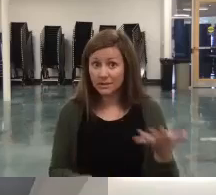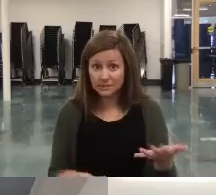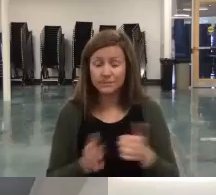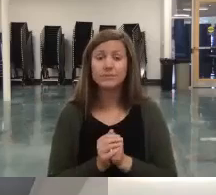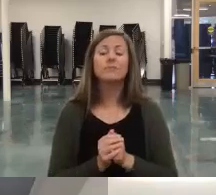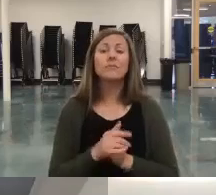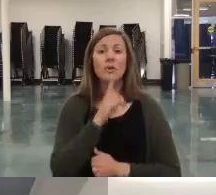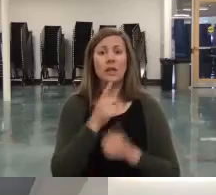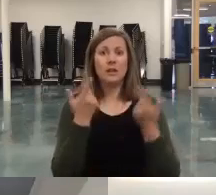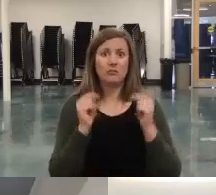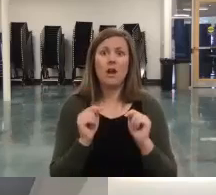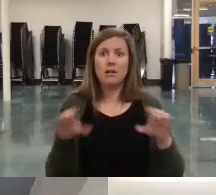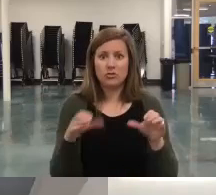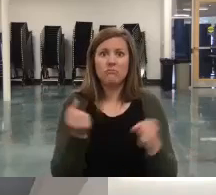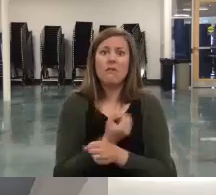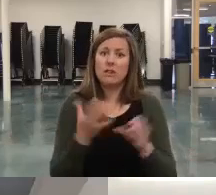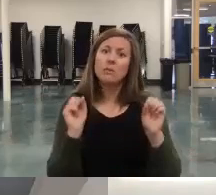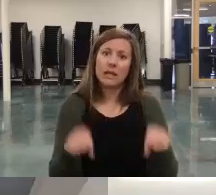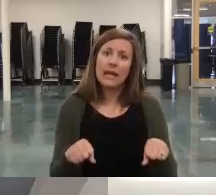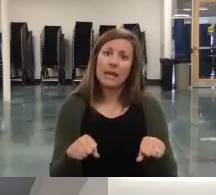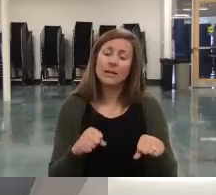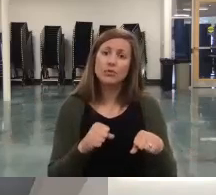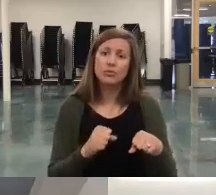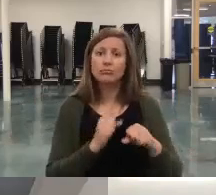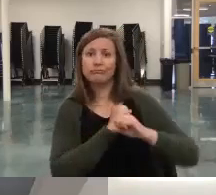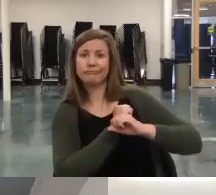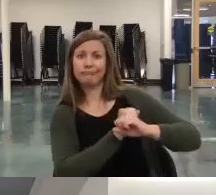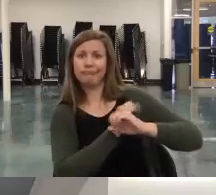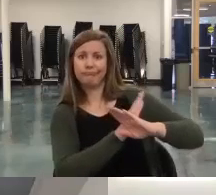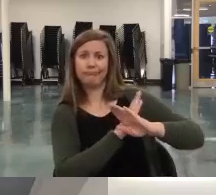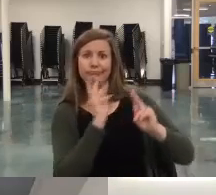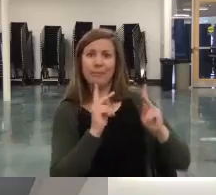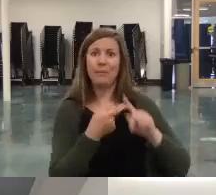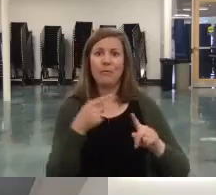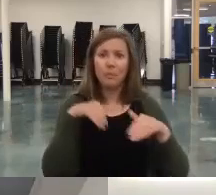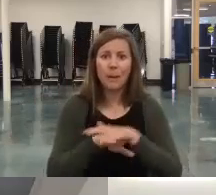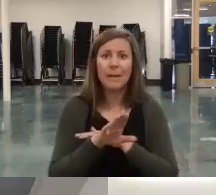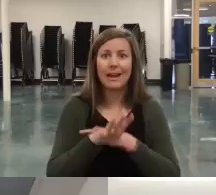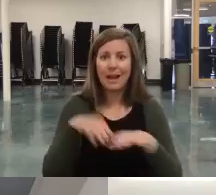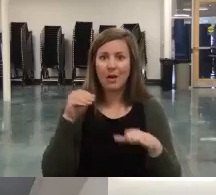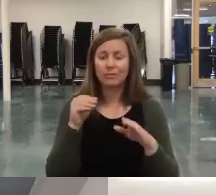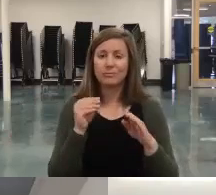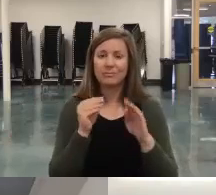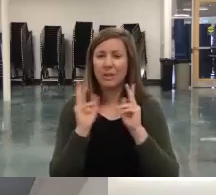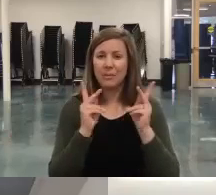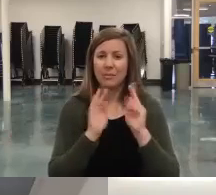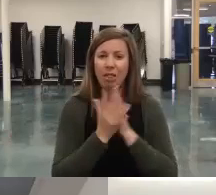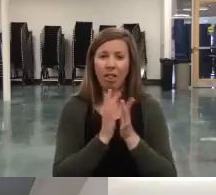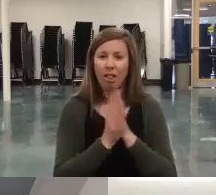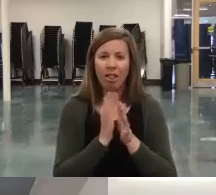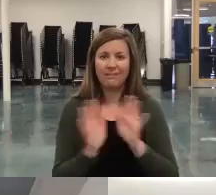We're doing everything we can to prevent people from coming in and out of our center, with the exception of staff and